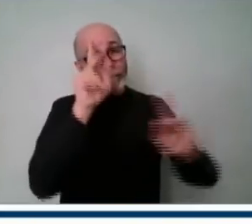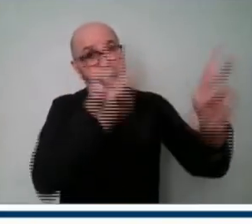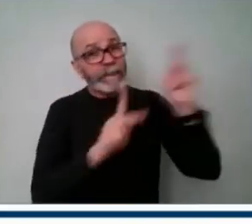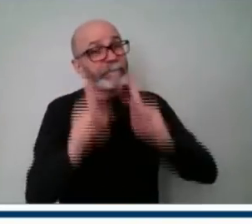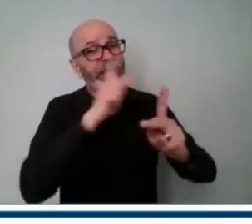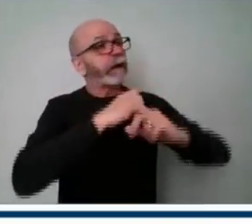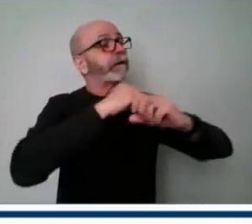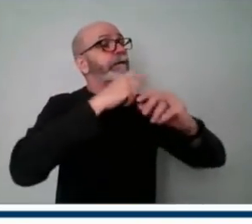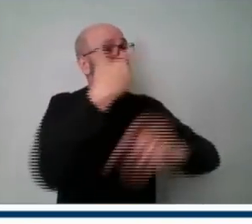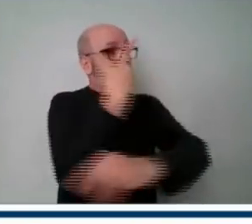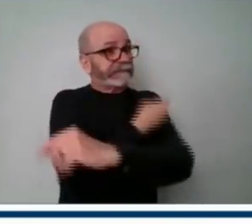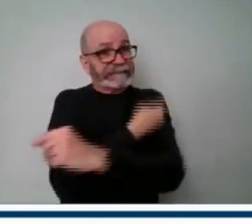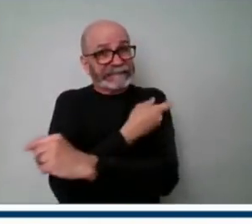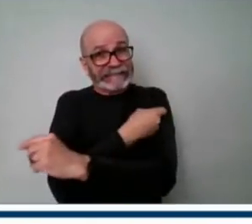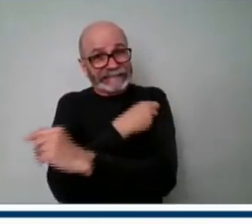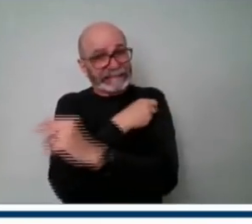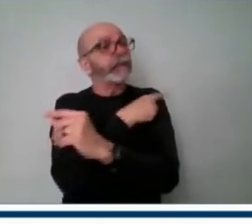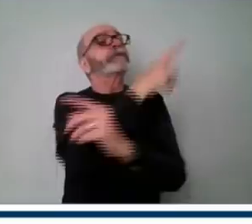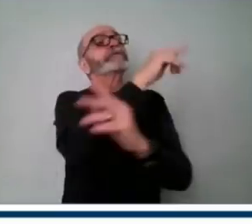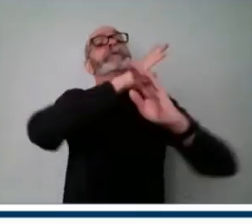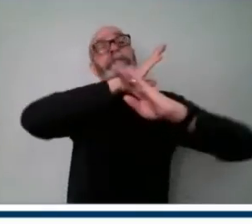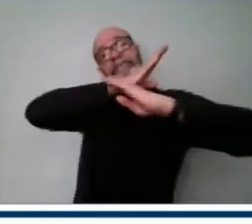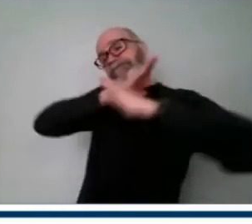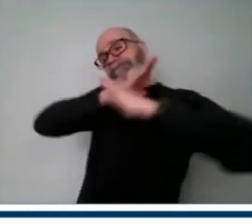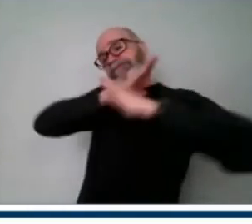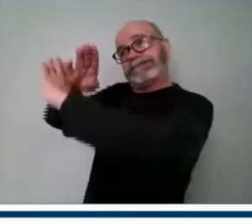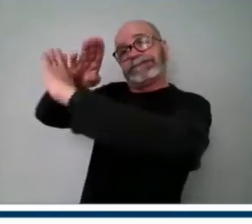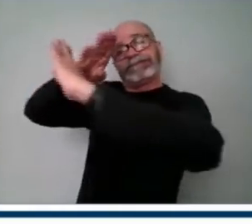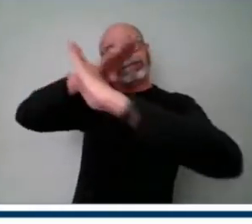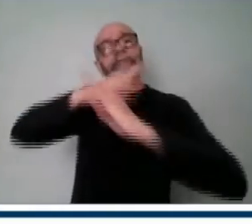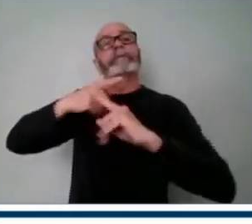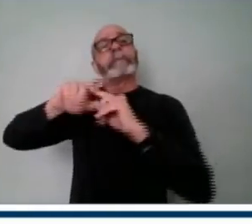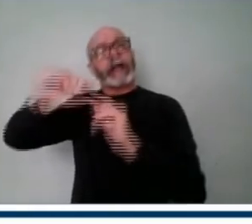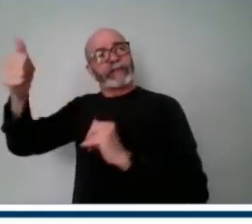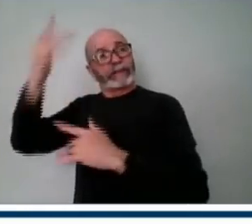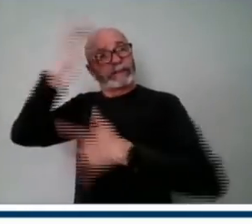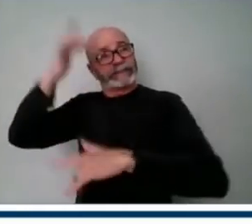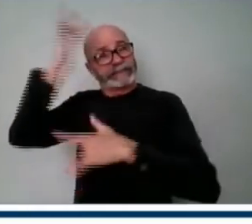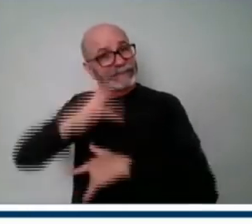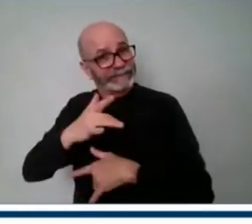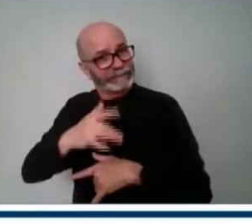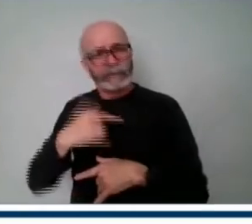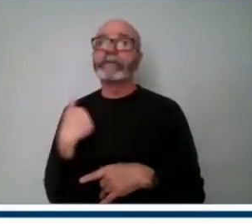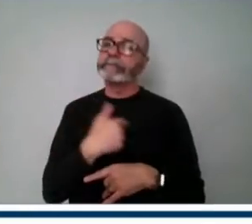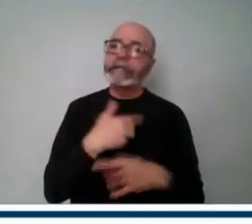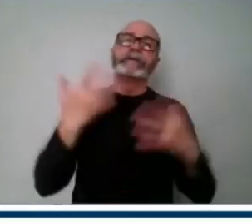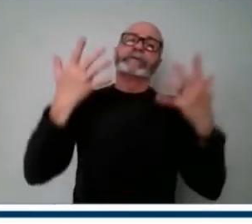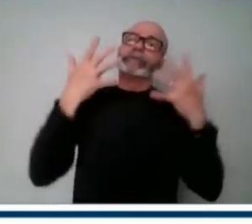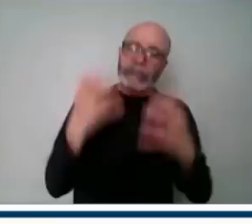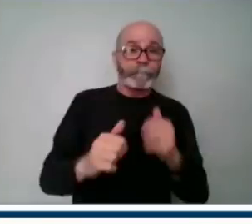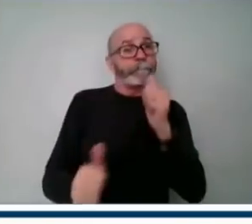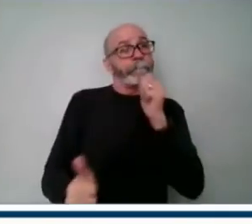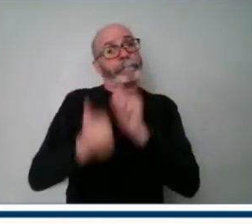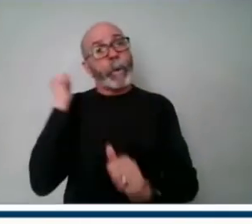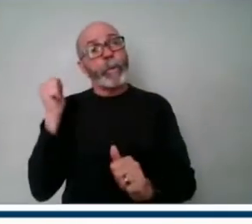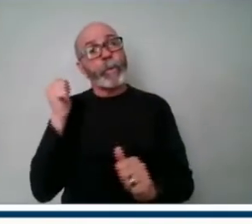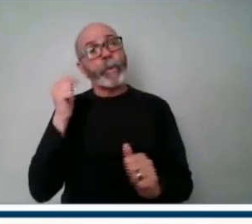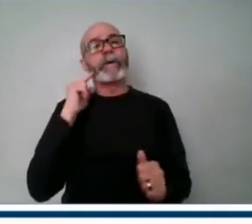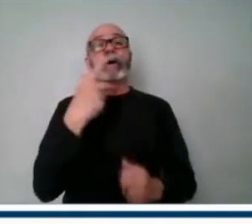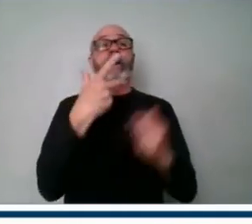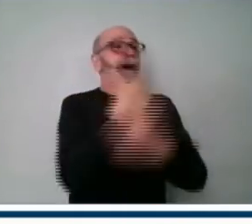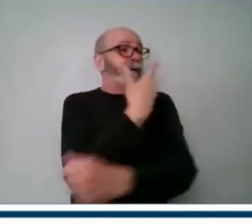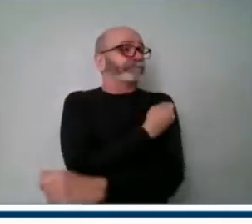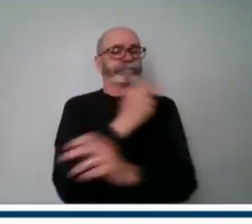and that means that we have to take the approach that allows us to get the most number of people immunized, regardless of their health